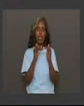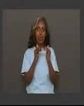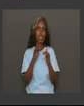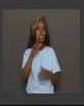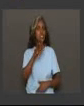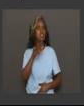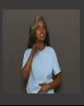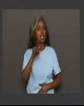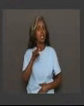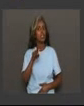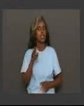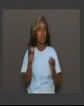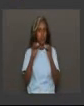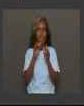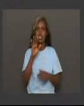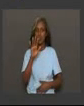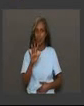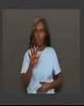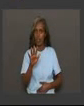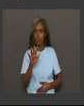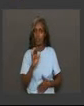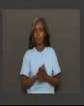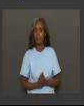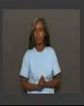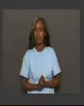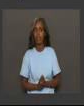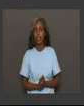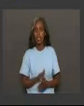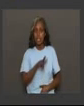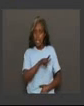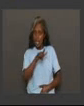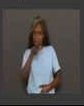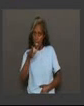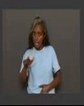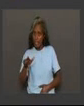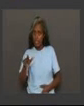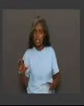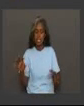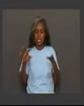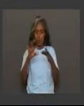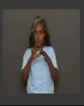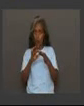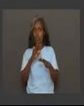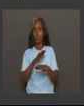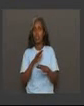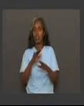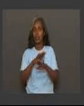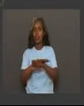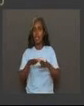equals 3x plus 5, is a line in the coordinate pair.